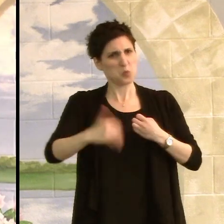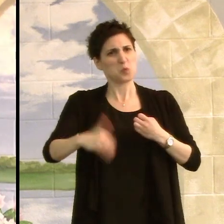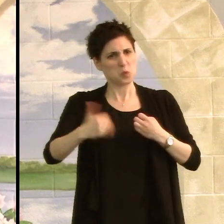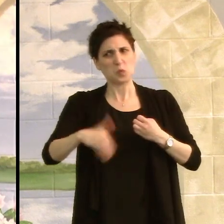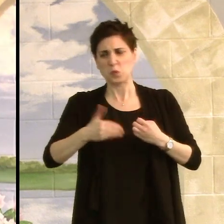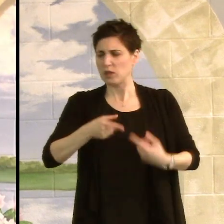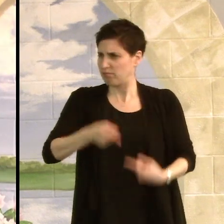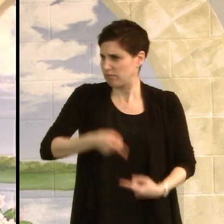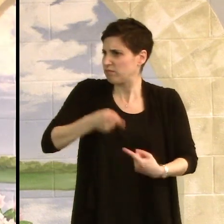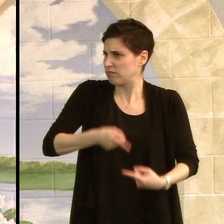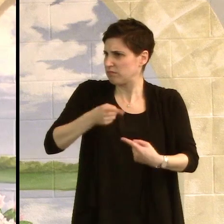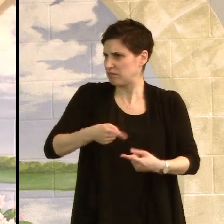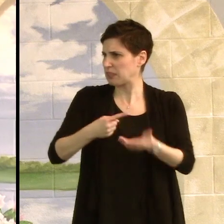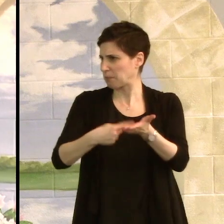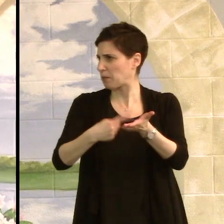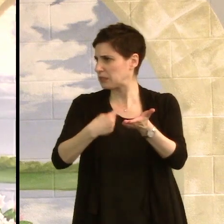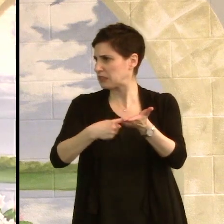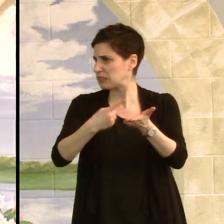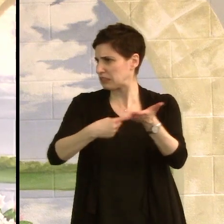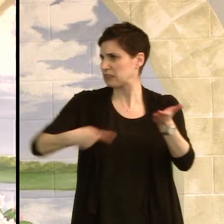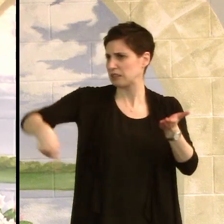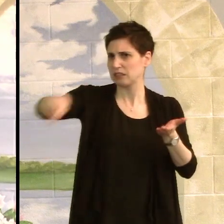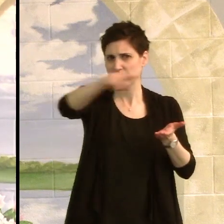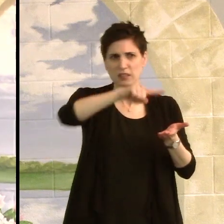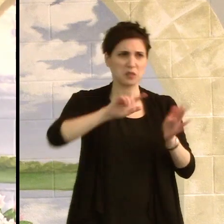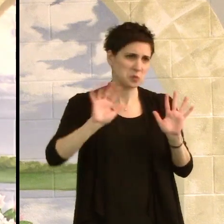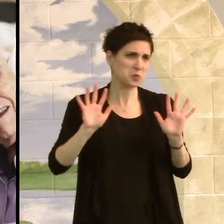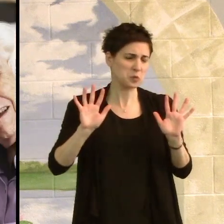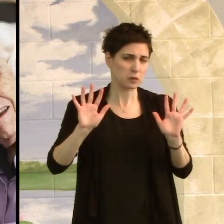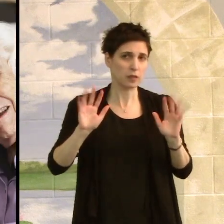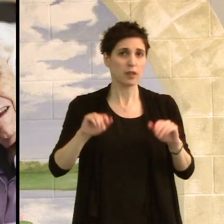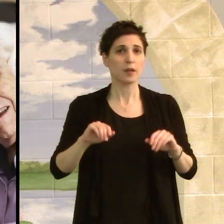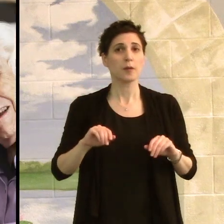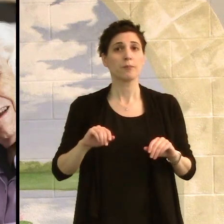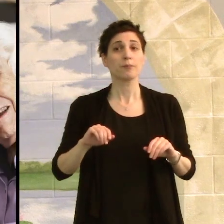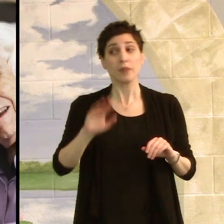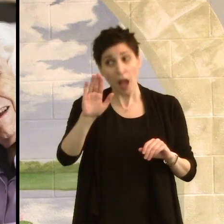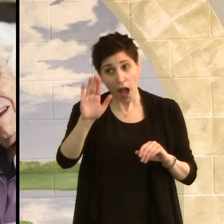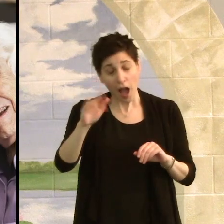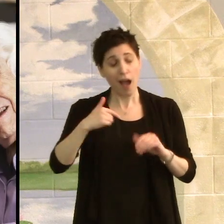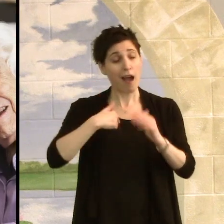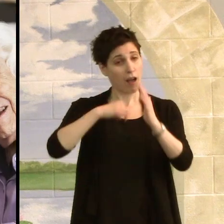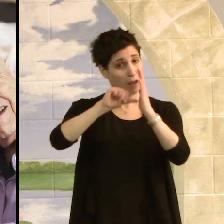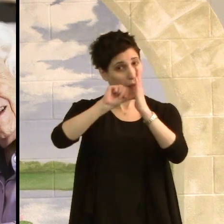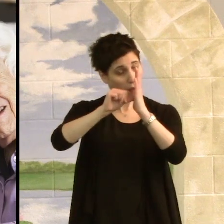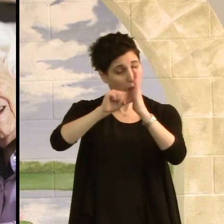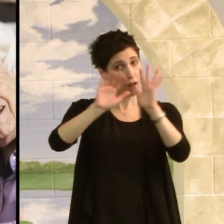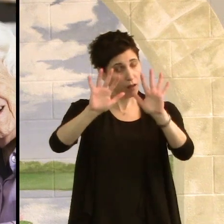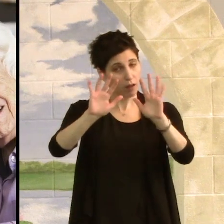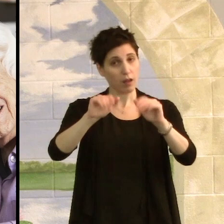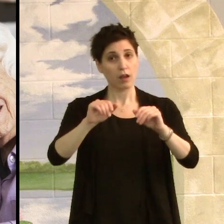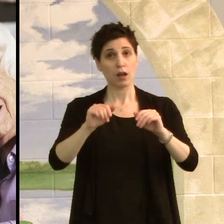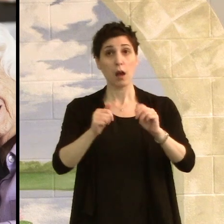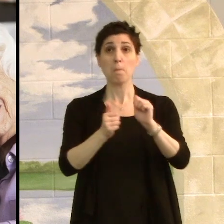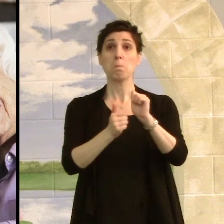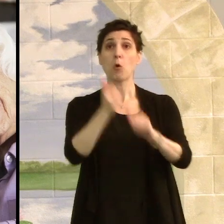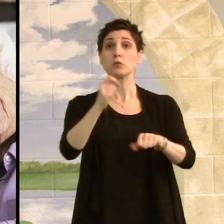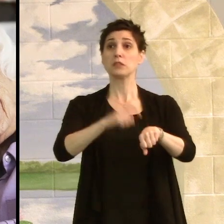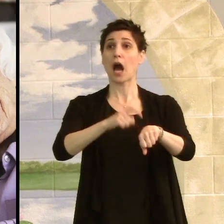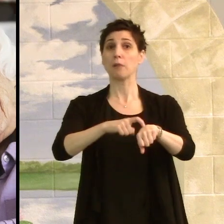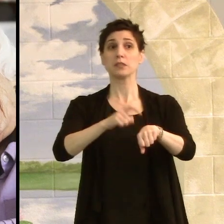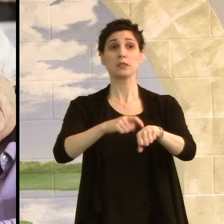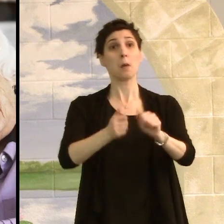be difficult to deal with at times. Again, I want to stress that most of the time I know that